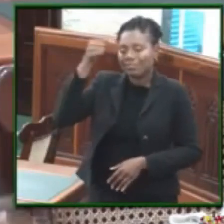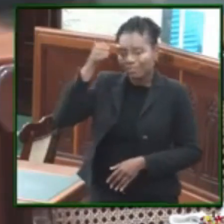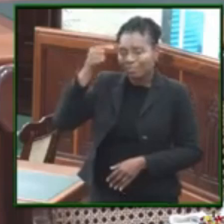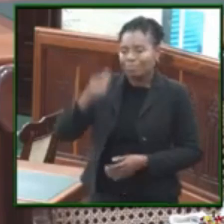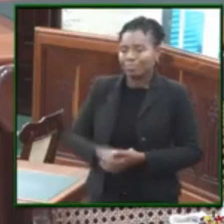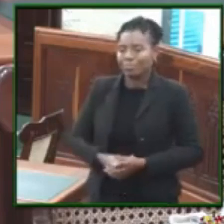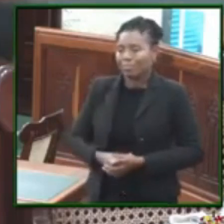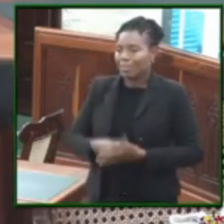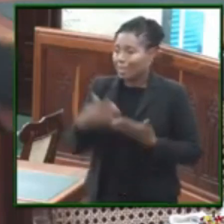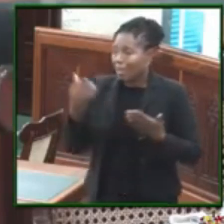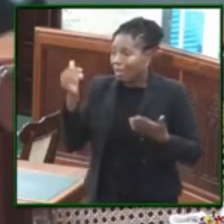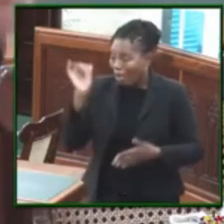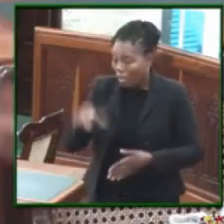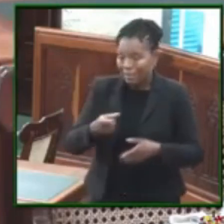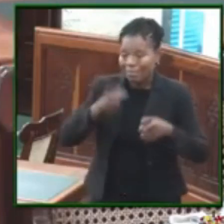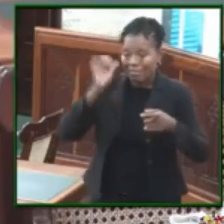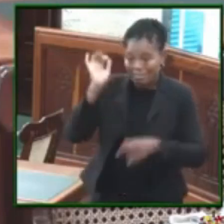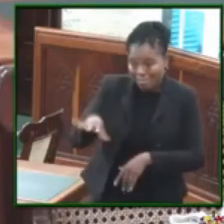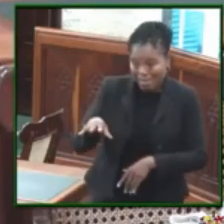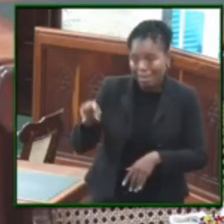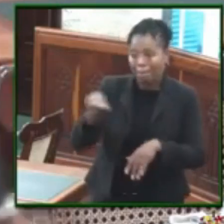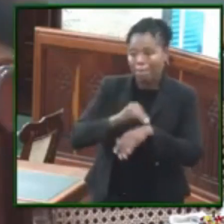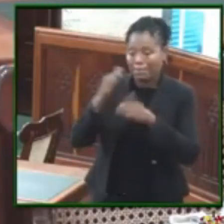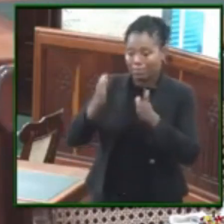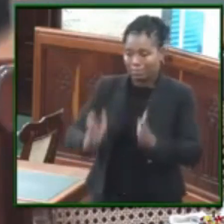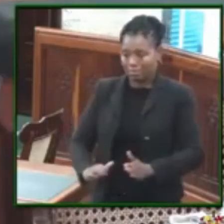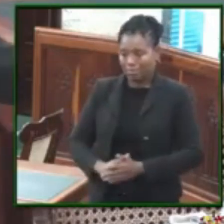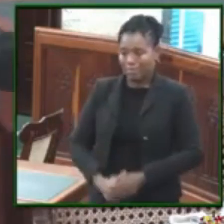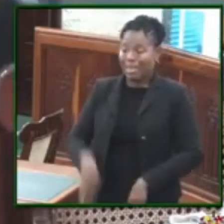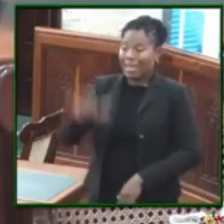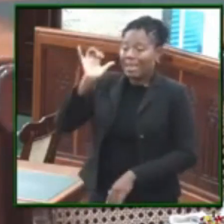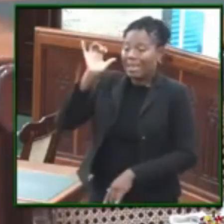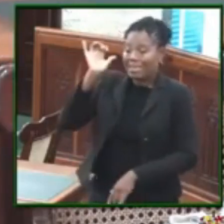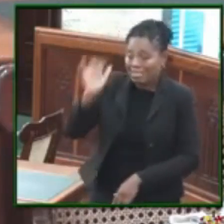under that minister, in that ministry,